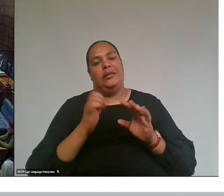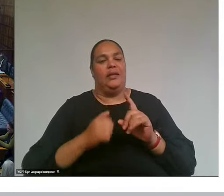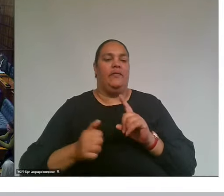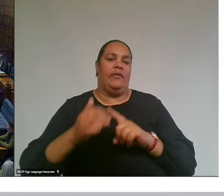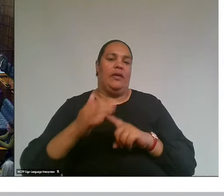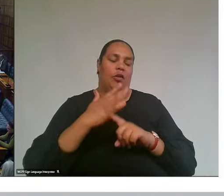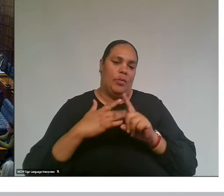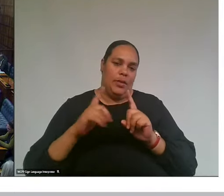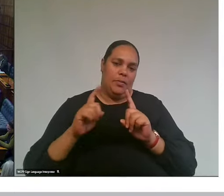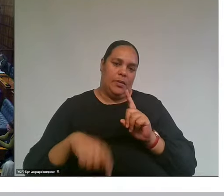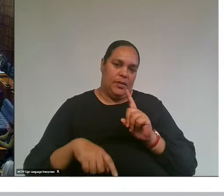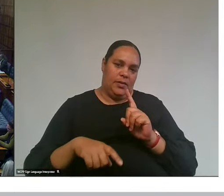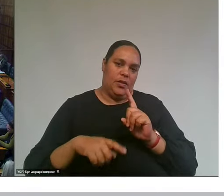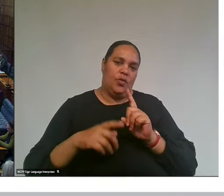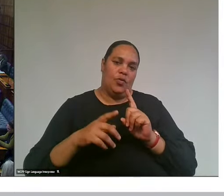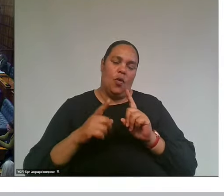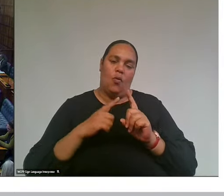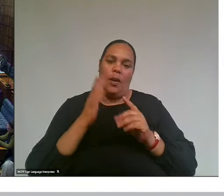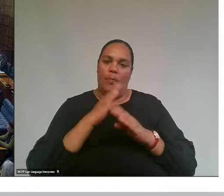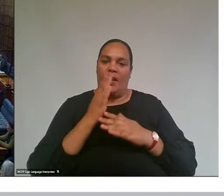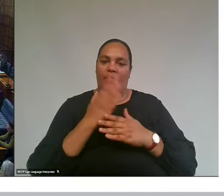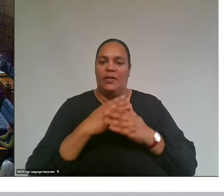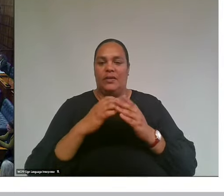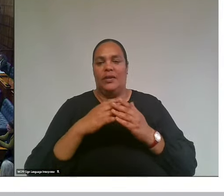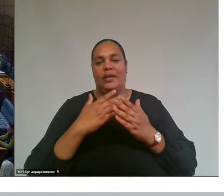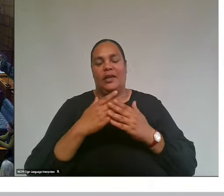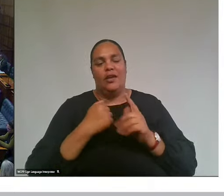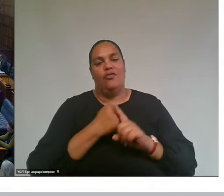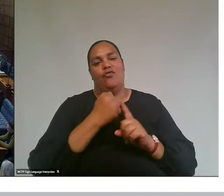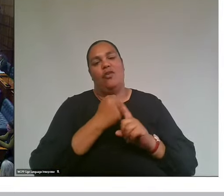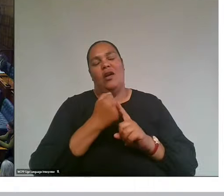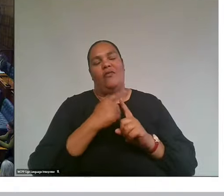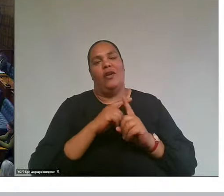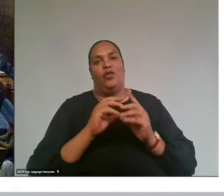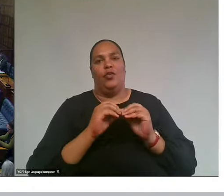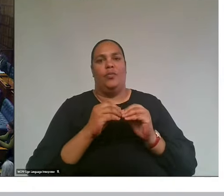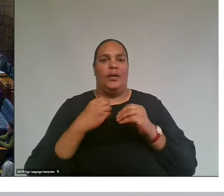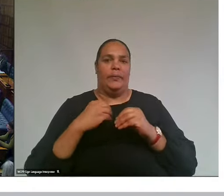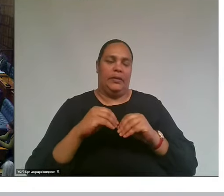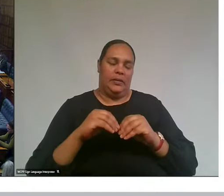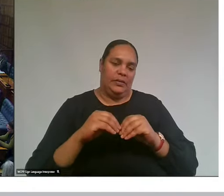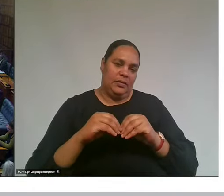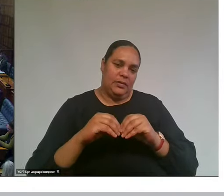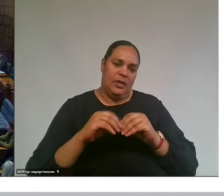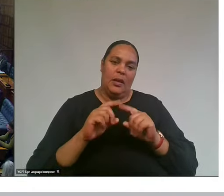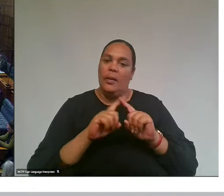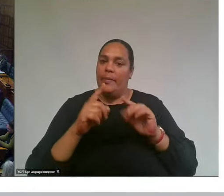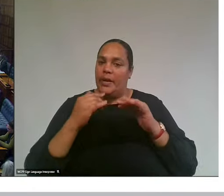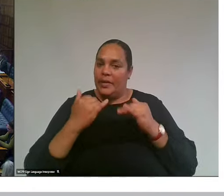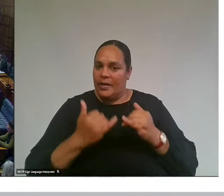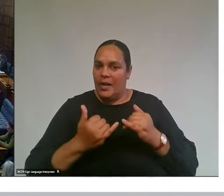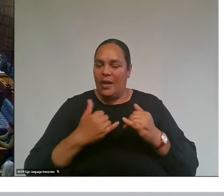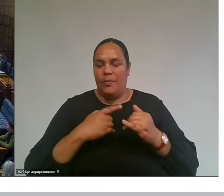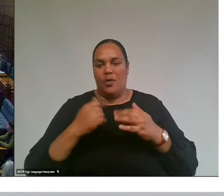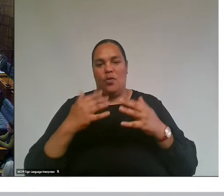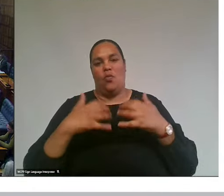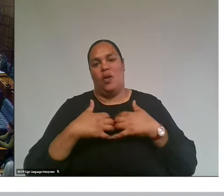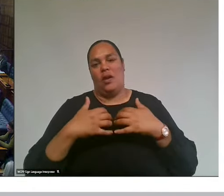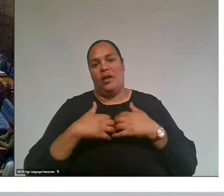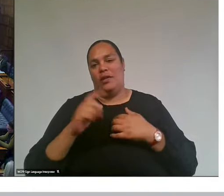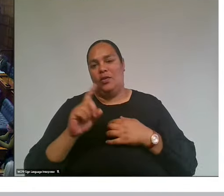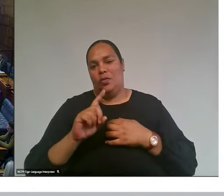environment so that the the private sector can actually thrive in creating businesses but now I'm worried in terms